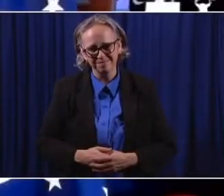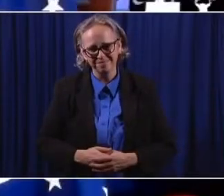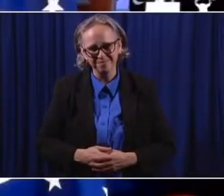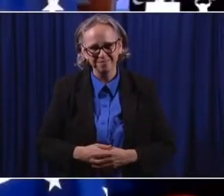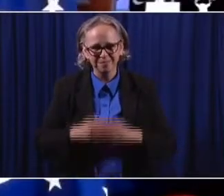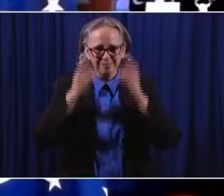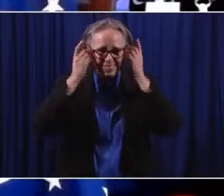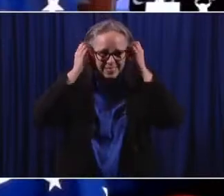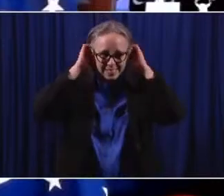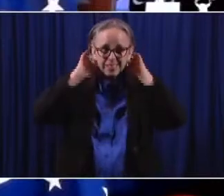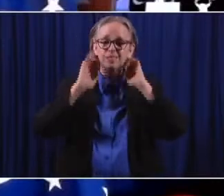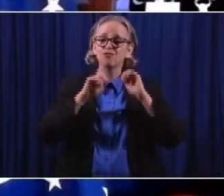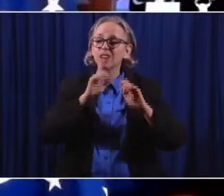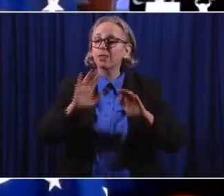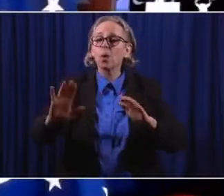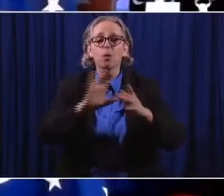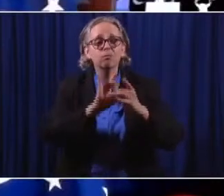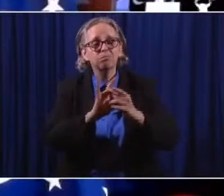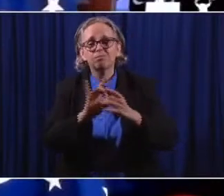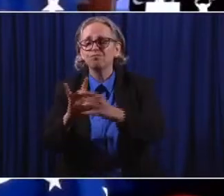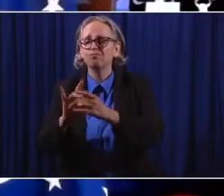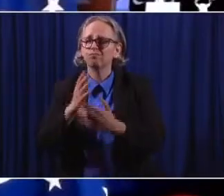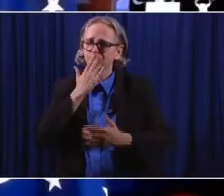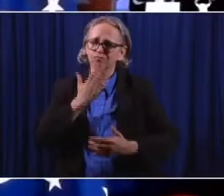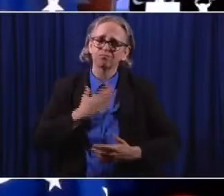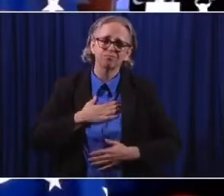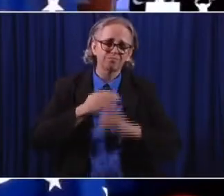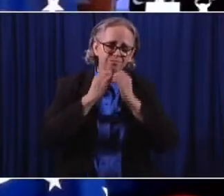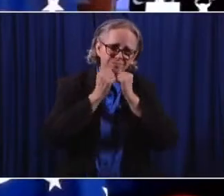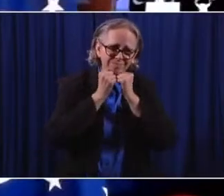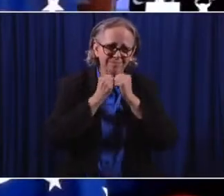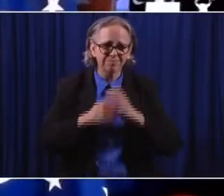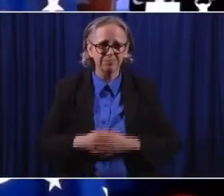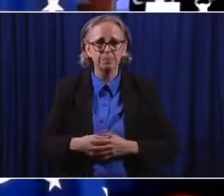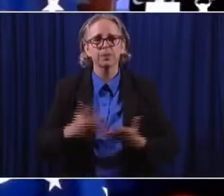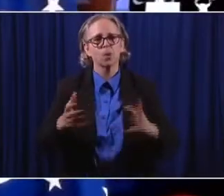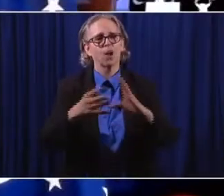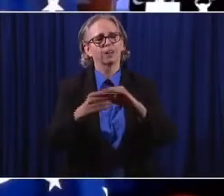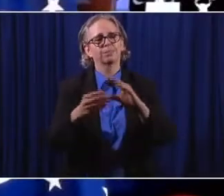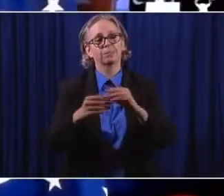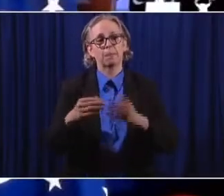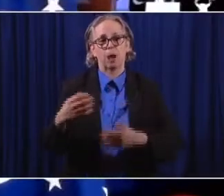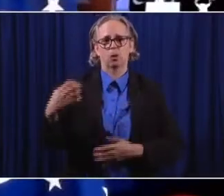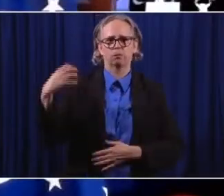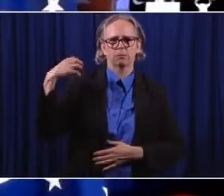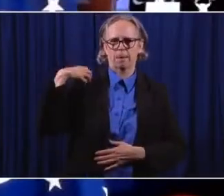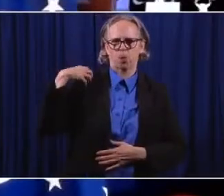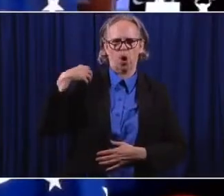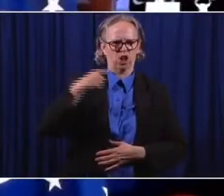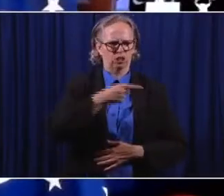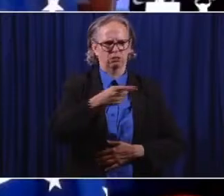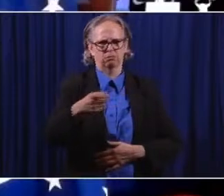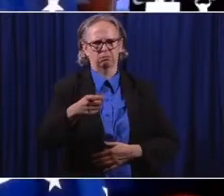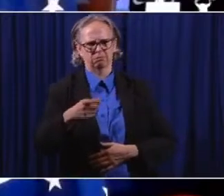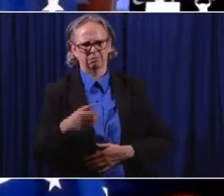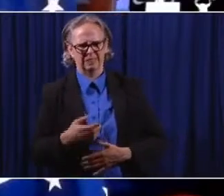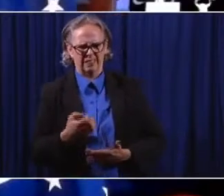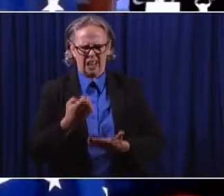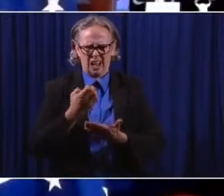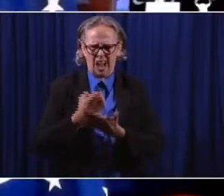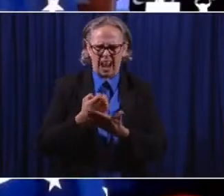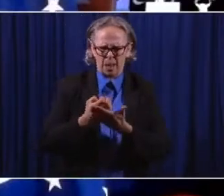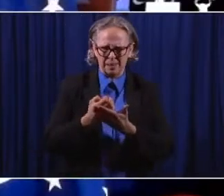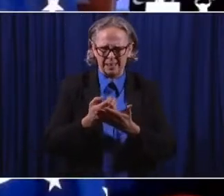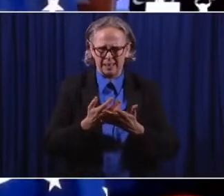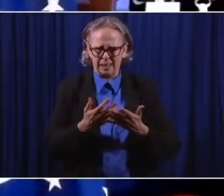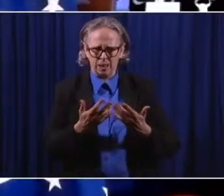relationships. Let me talk a little bit today about some of our employers in the state and the economic recovery and how some of these employers